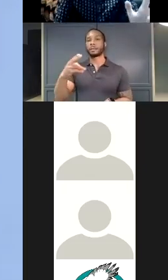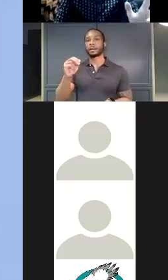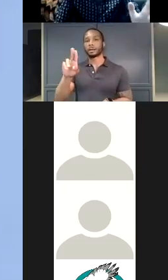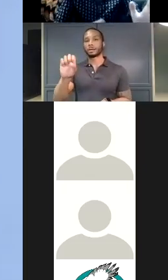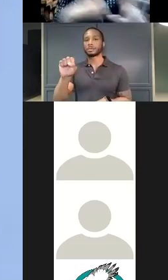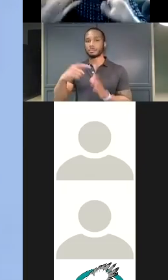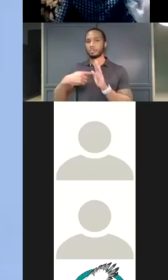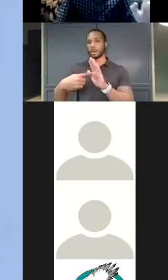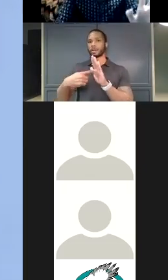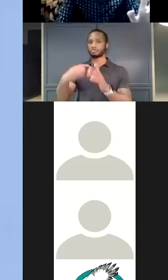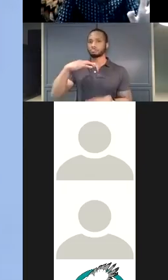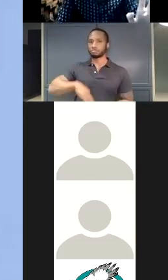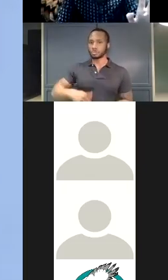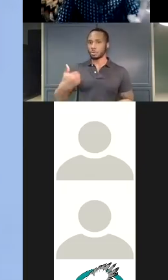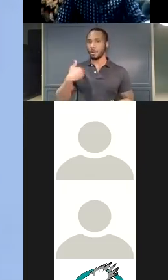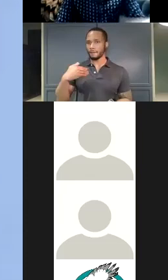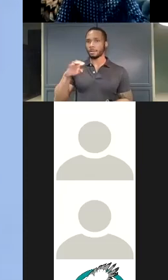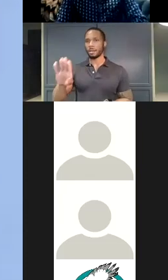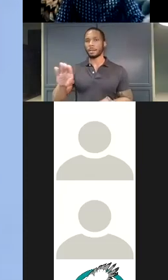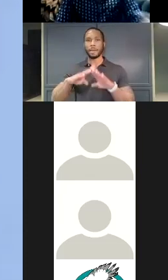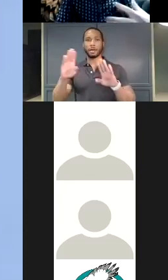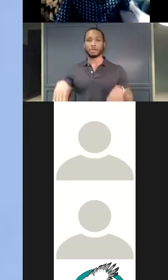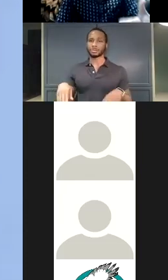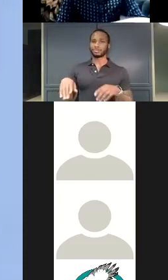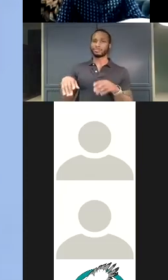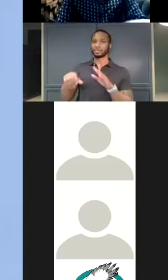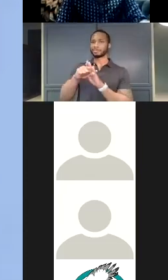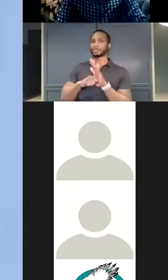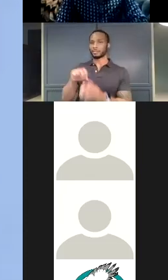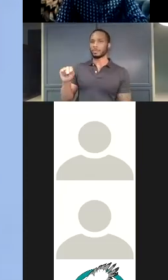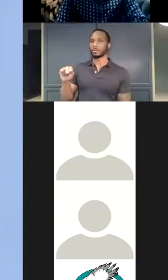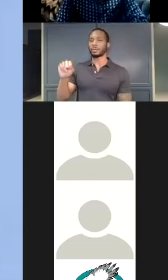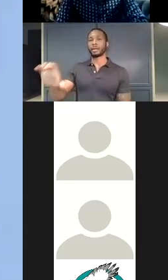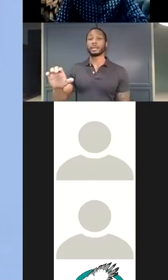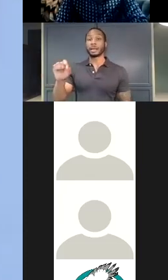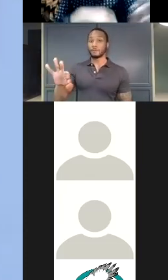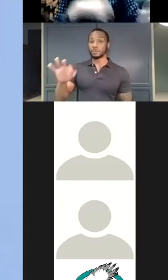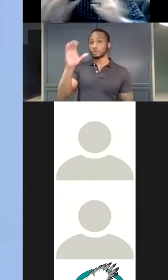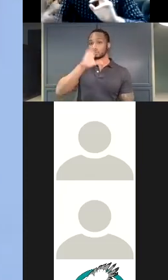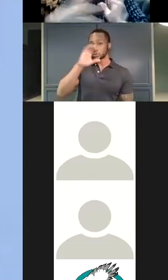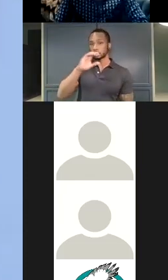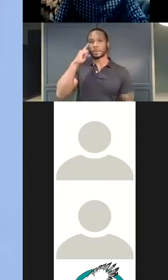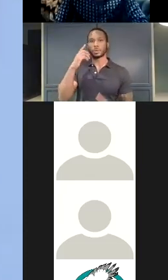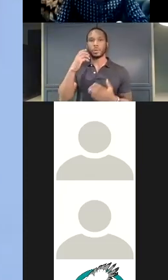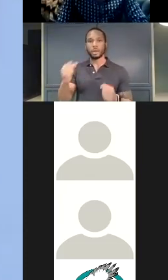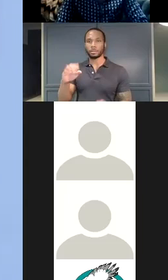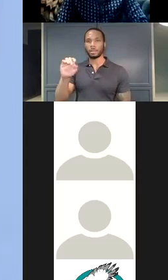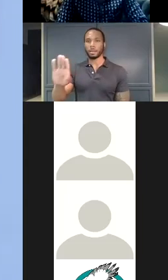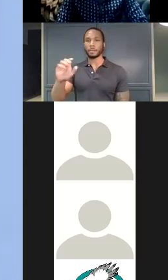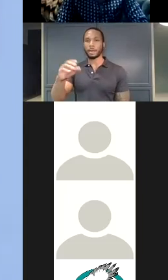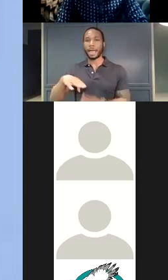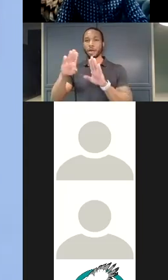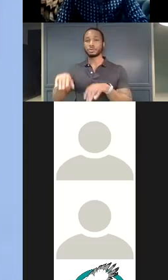there are clubhouses across North Carolina. So if you look up mental health clubhouse, you can find that, and it's also on this